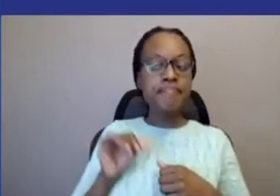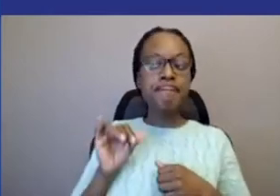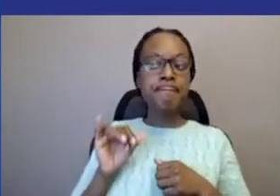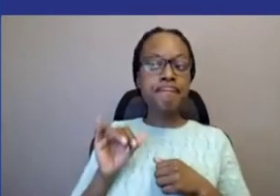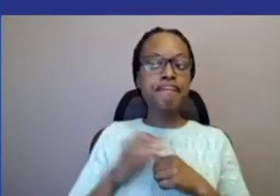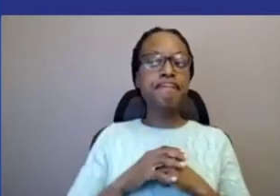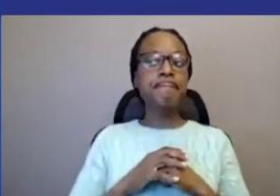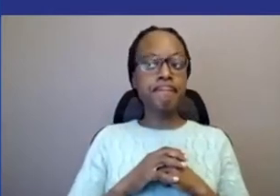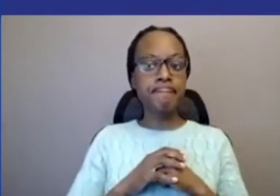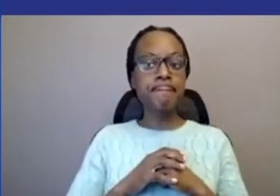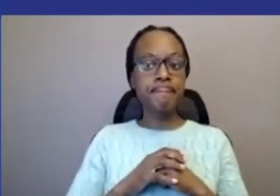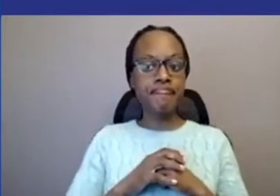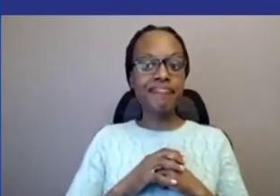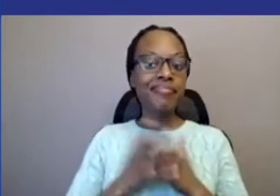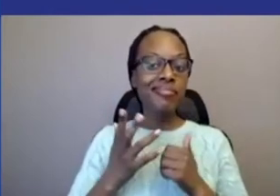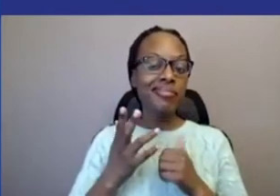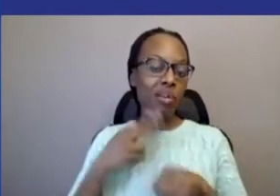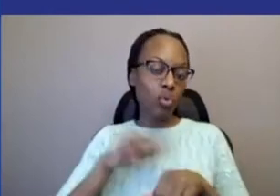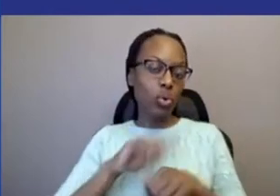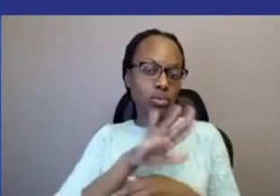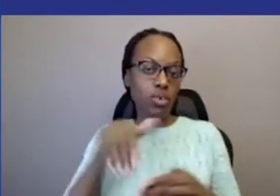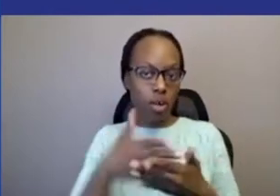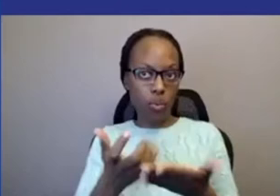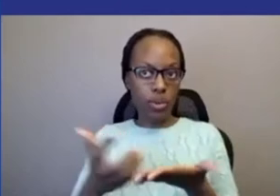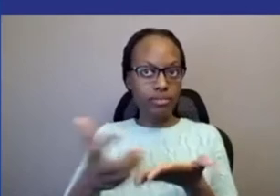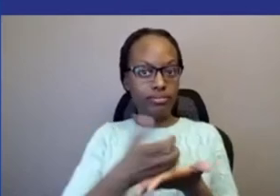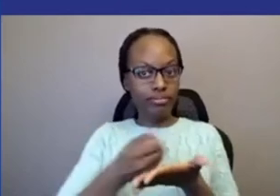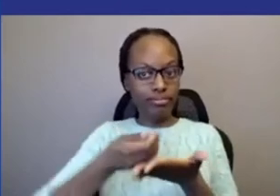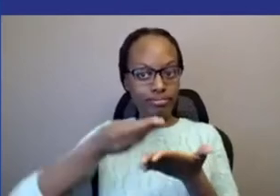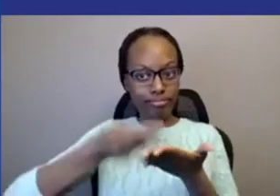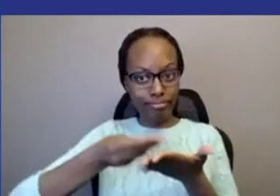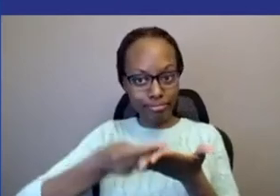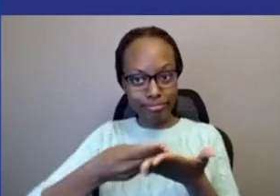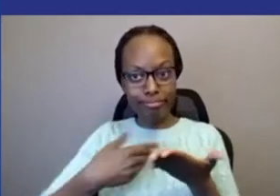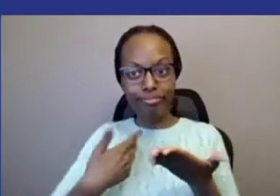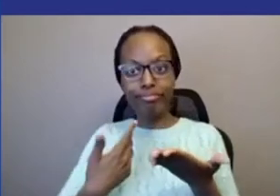I know we all want to make our buck and we all want to do the gig, and sometimes